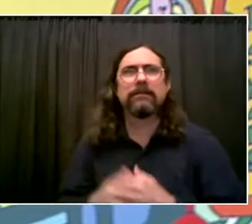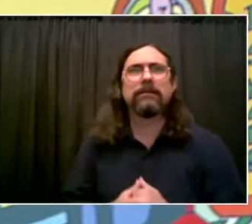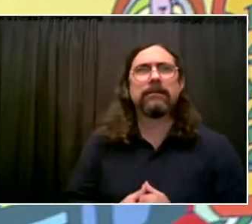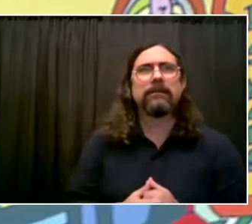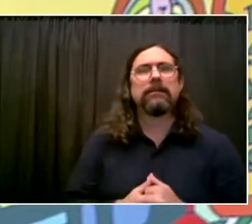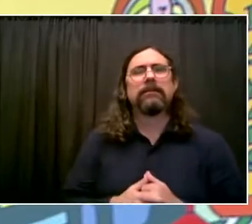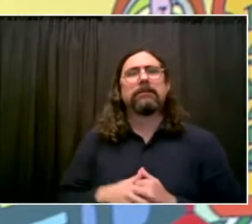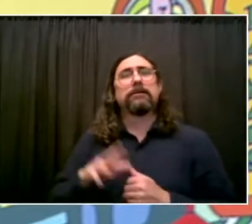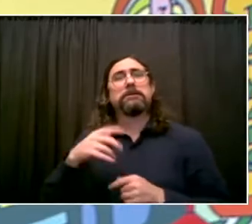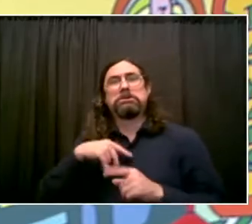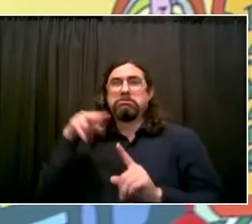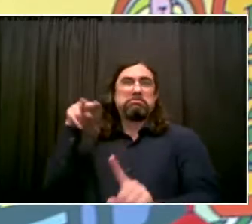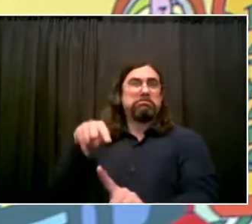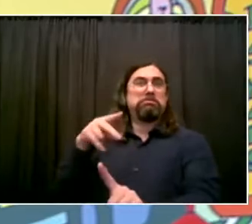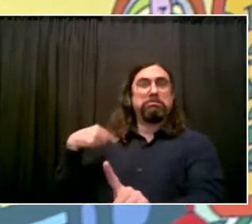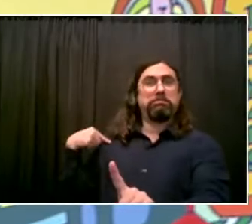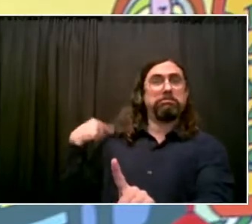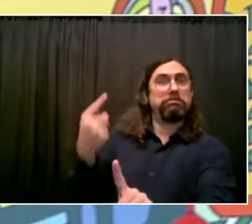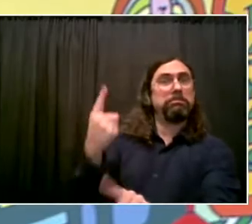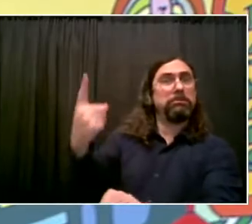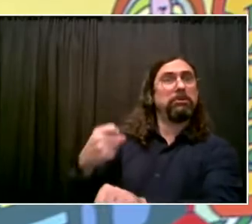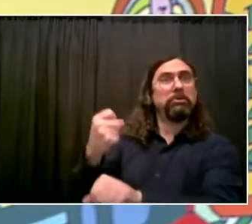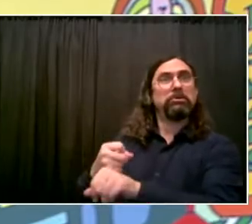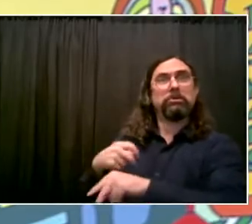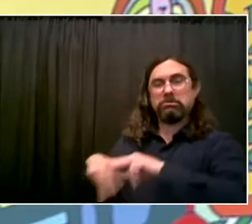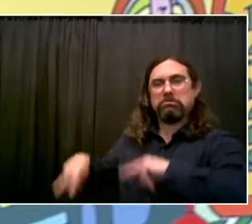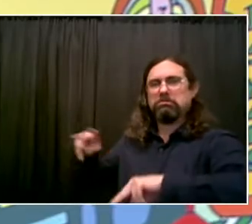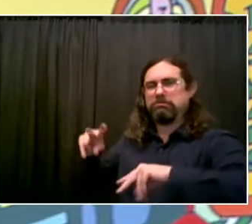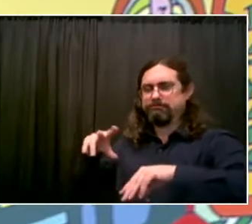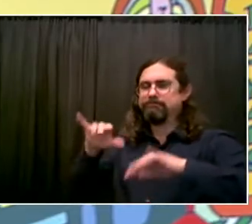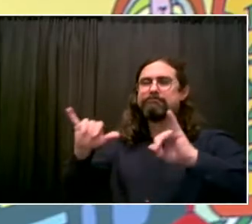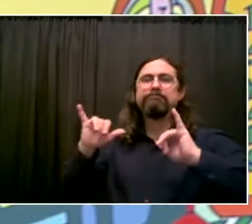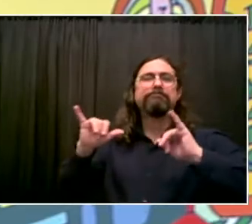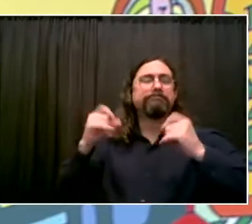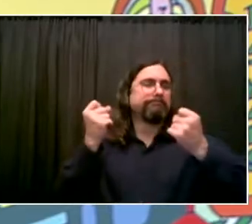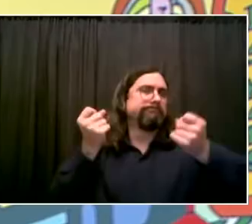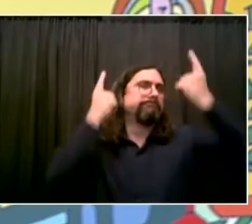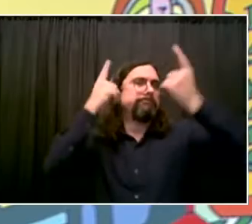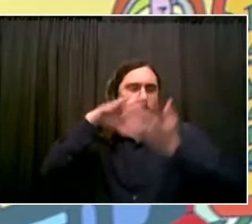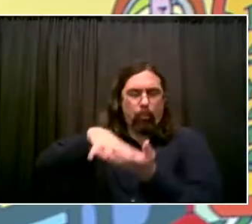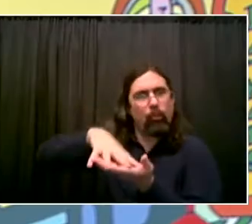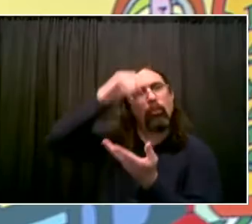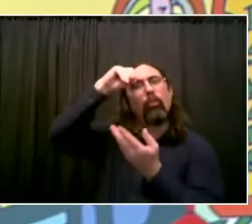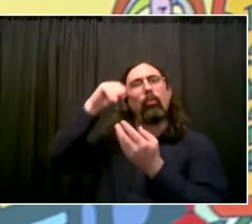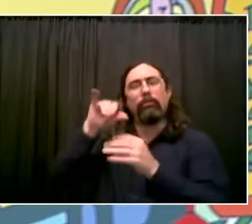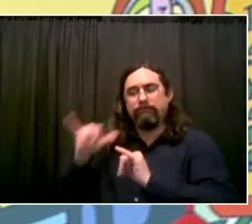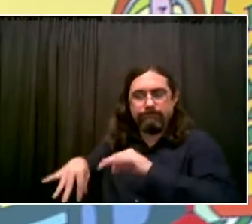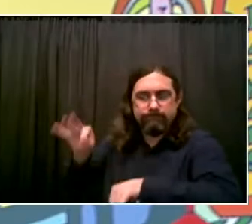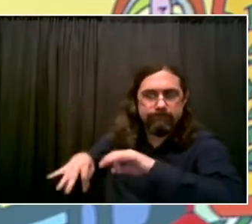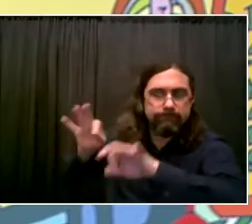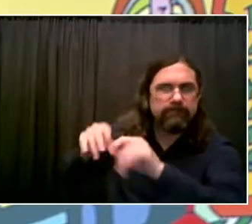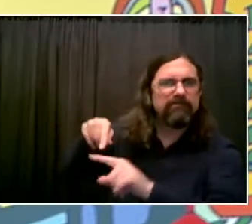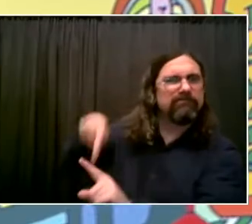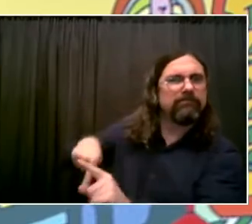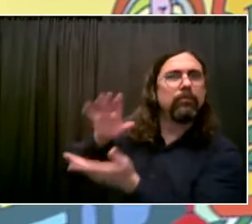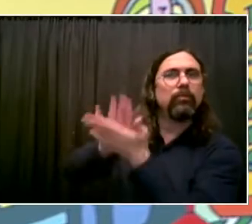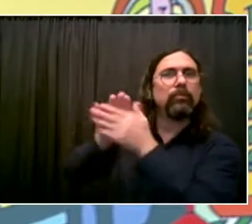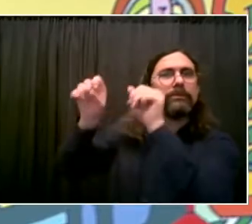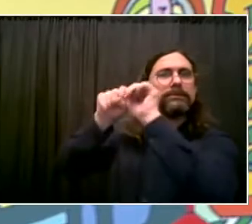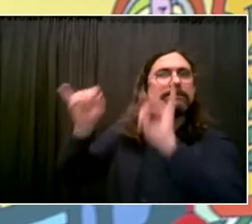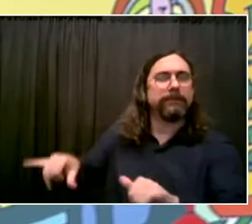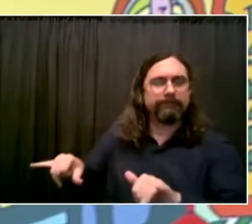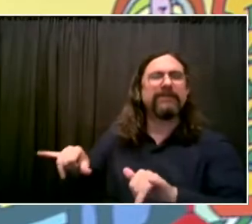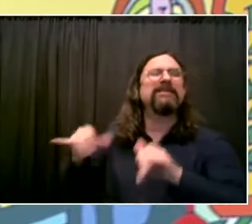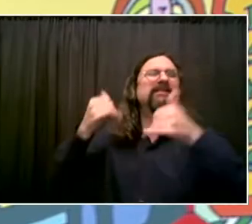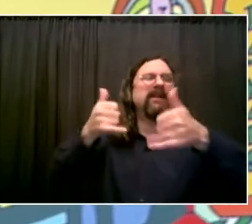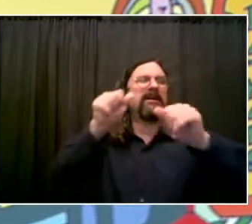that, everyone, listen, you heard at the beginning, amazing progress on vaccination and amazing progress knocking back COVID as a